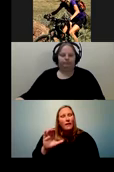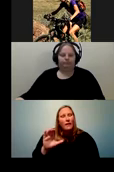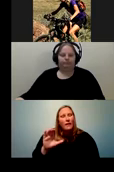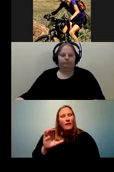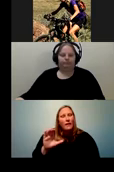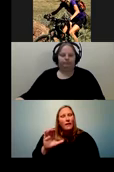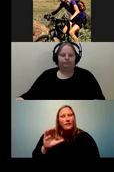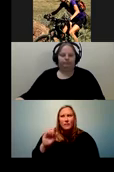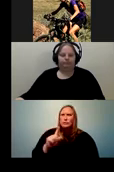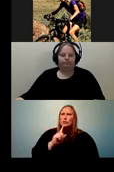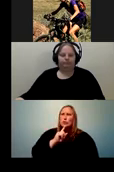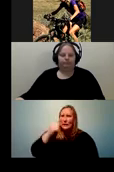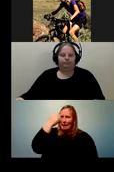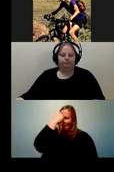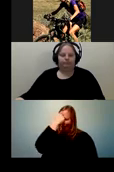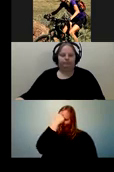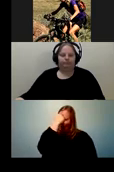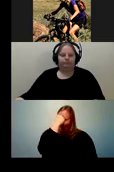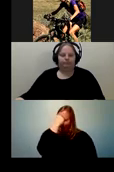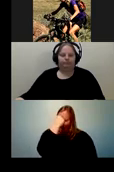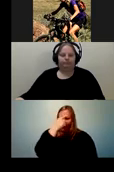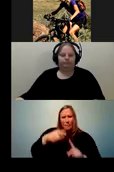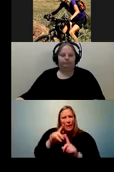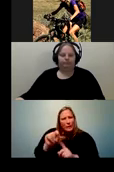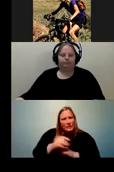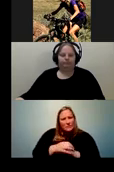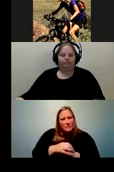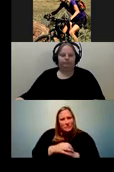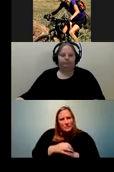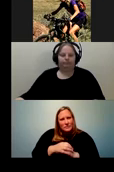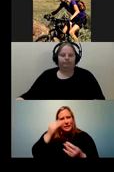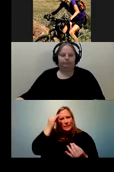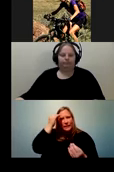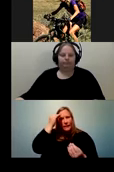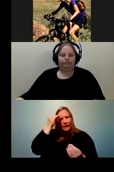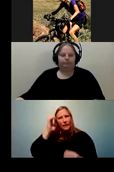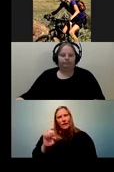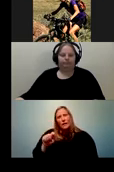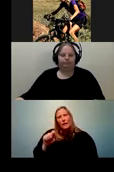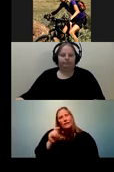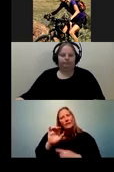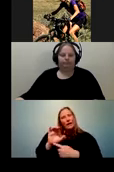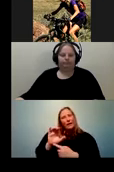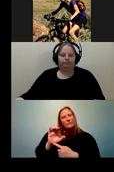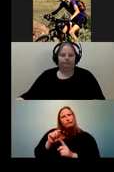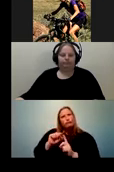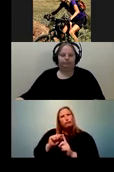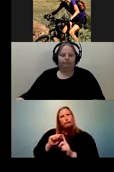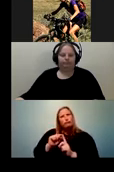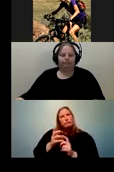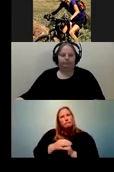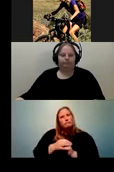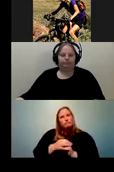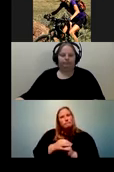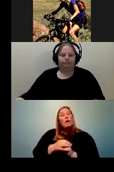put it into our cognitive consciousness, is to really think about ethics itself. Being able to say, all